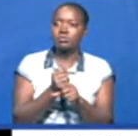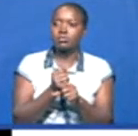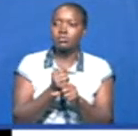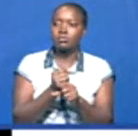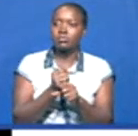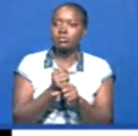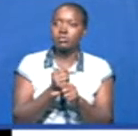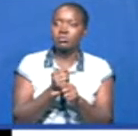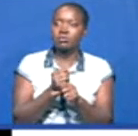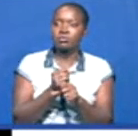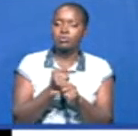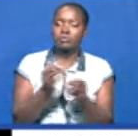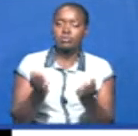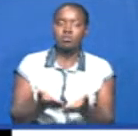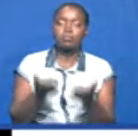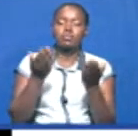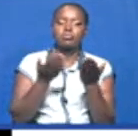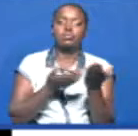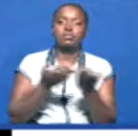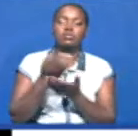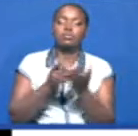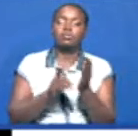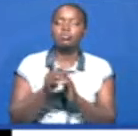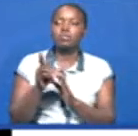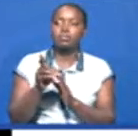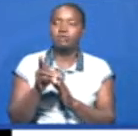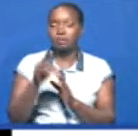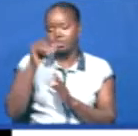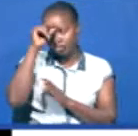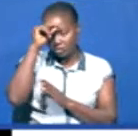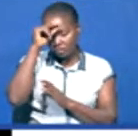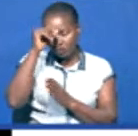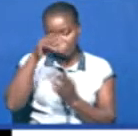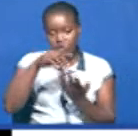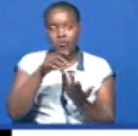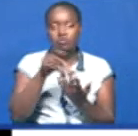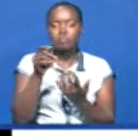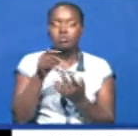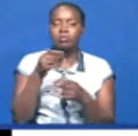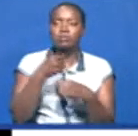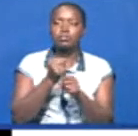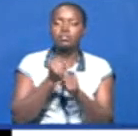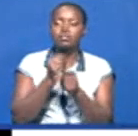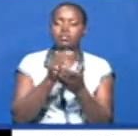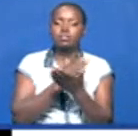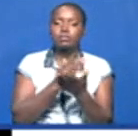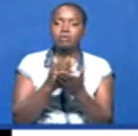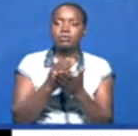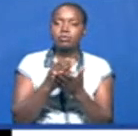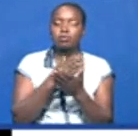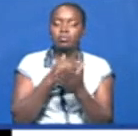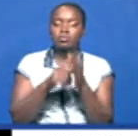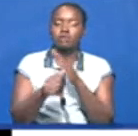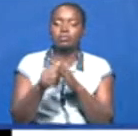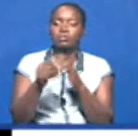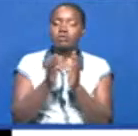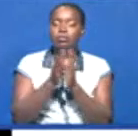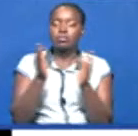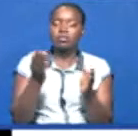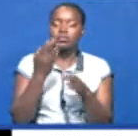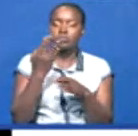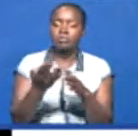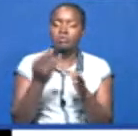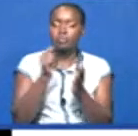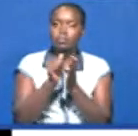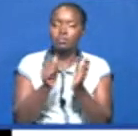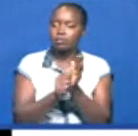To accelerate economic development, the government has prioritized the manufacturing sector under the Big Four agenda